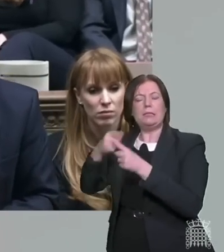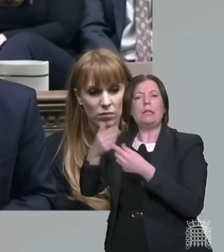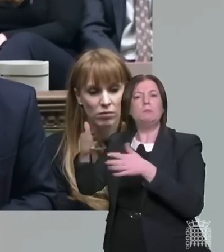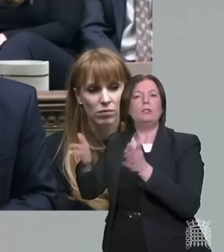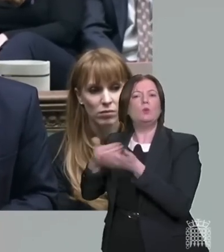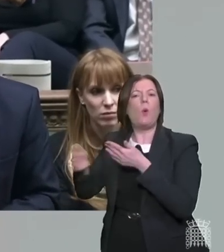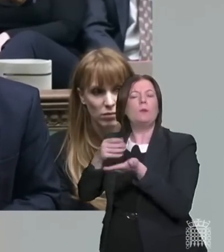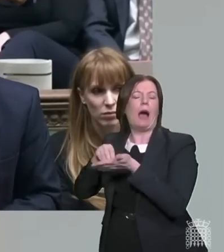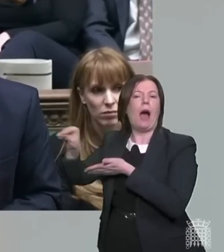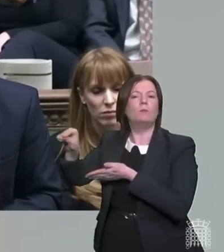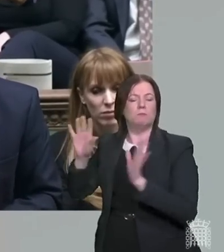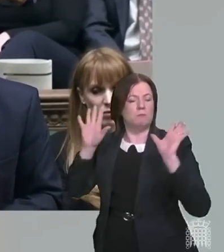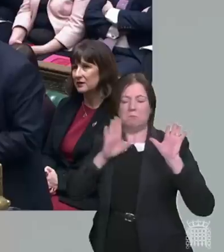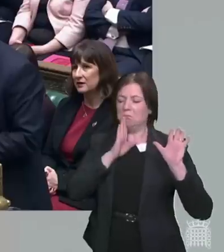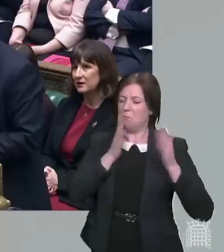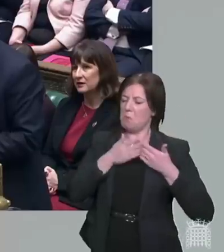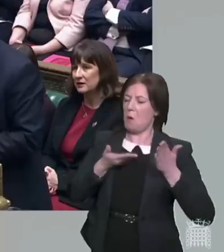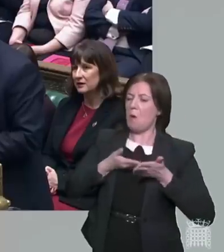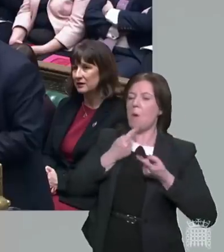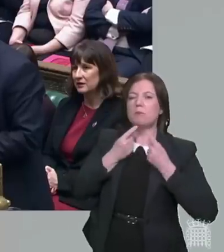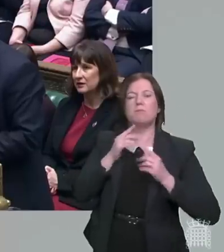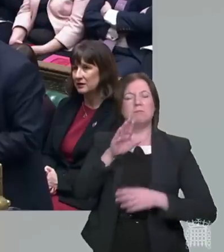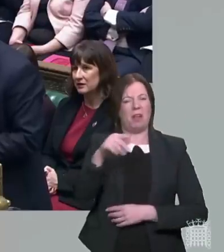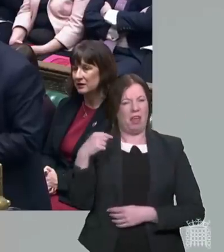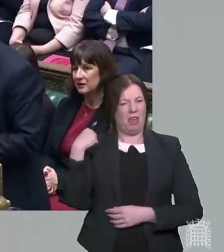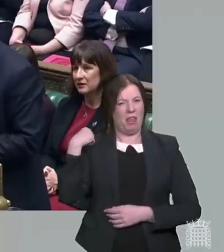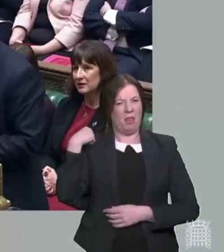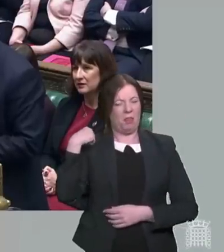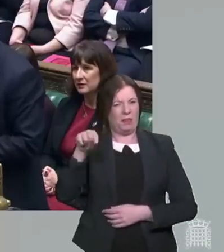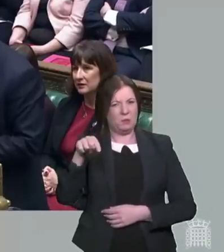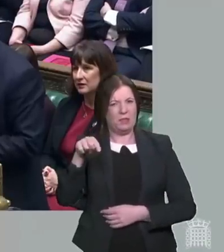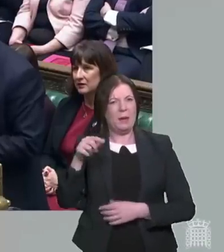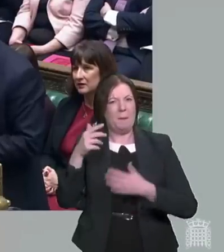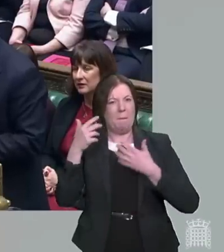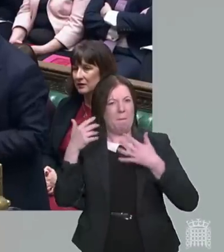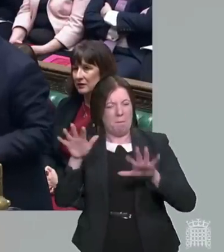and there was nothing to add. This week, after days of public